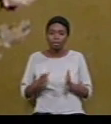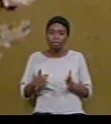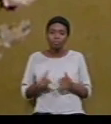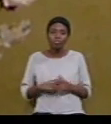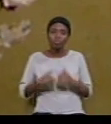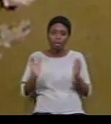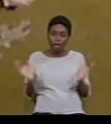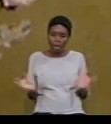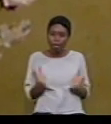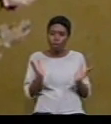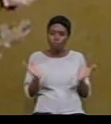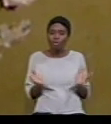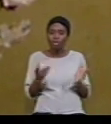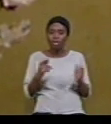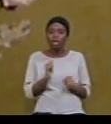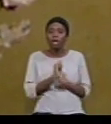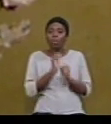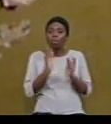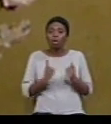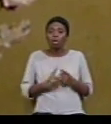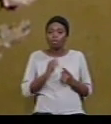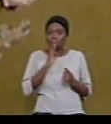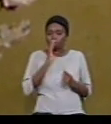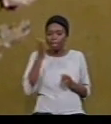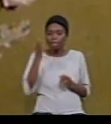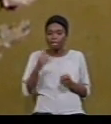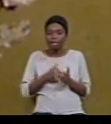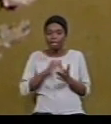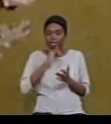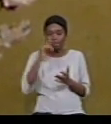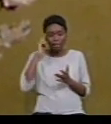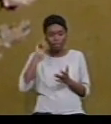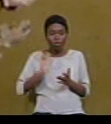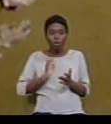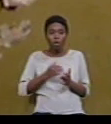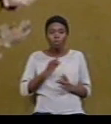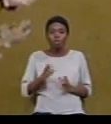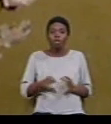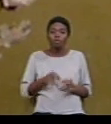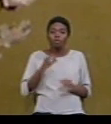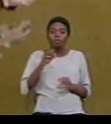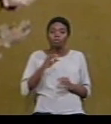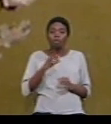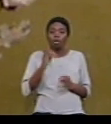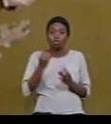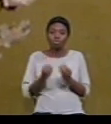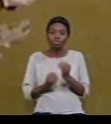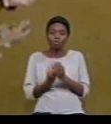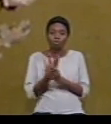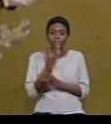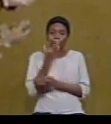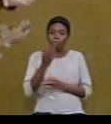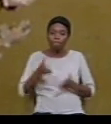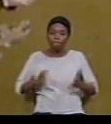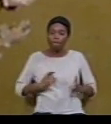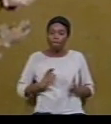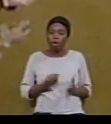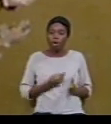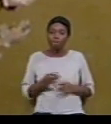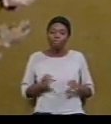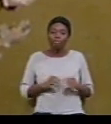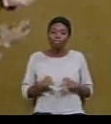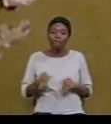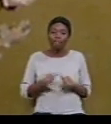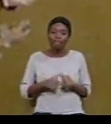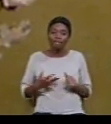there. It is for our spiritual nourishment and growth. So let's do everything possible to make sure that